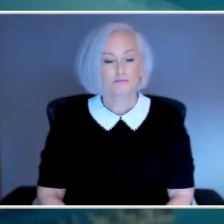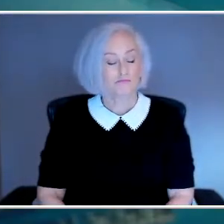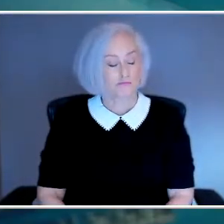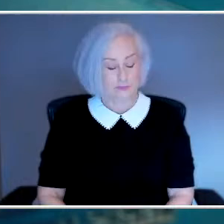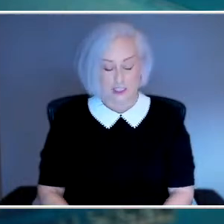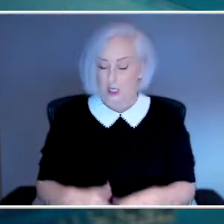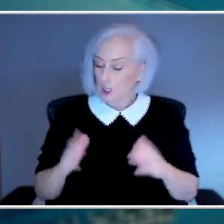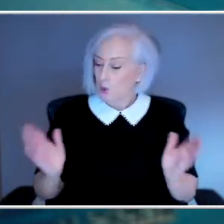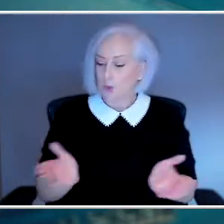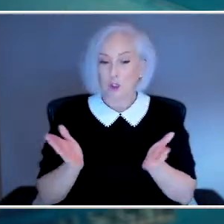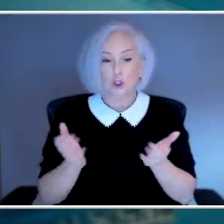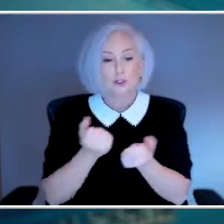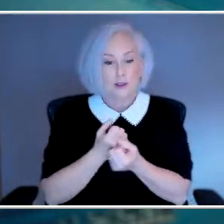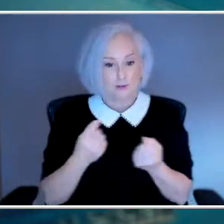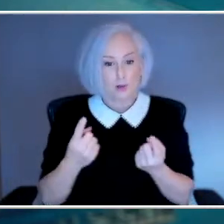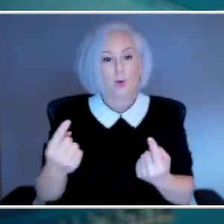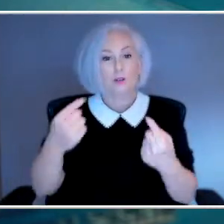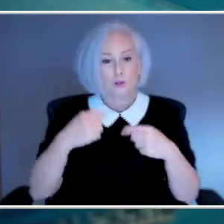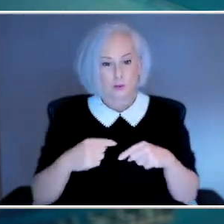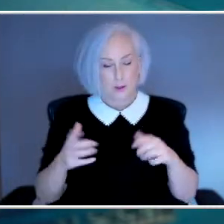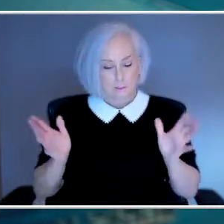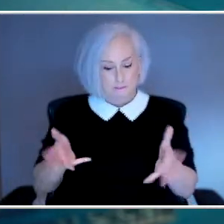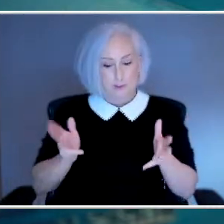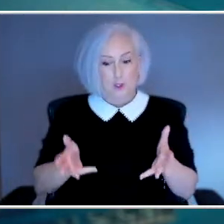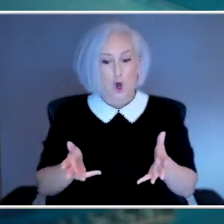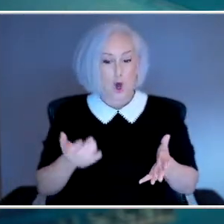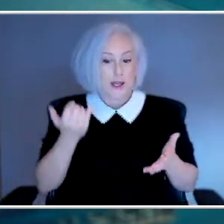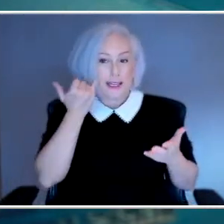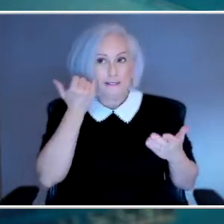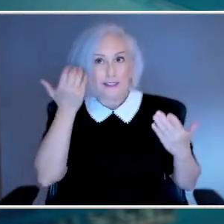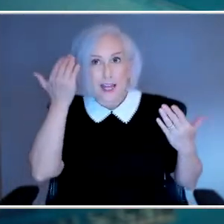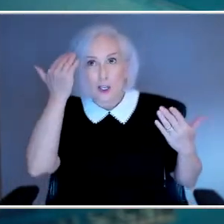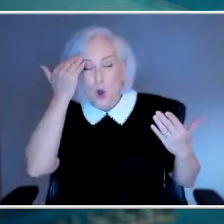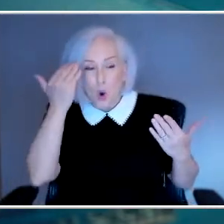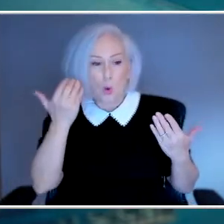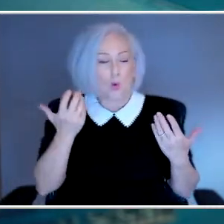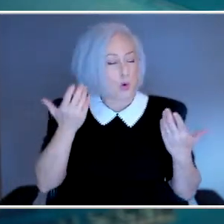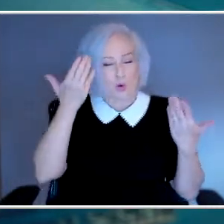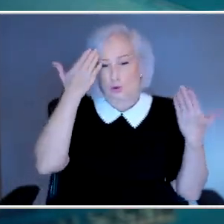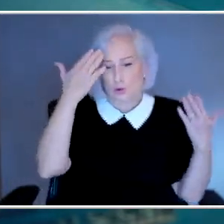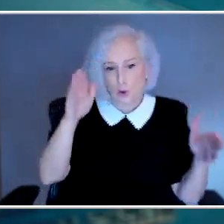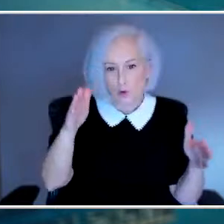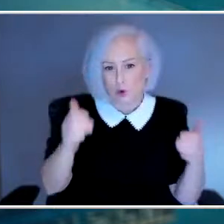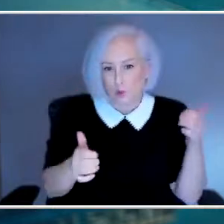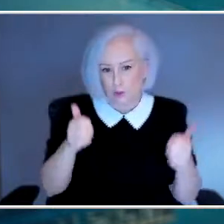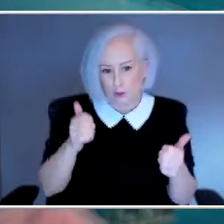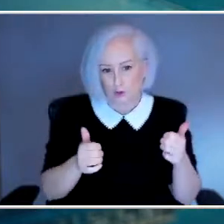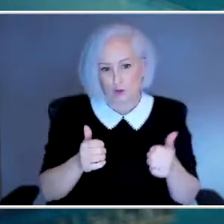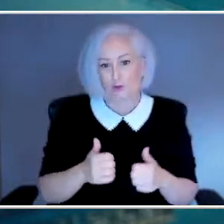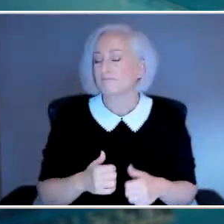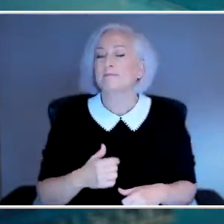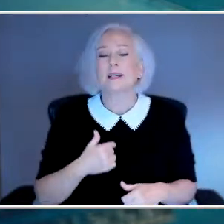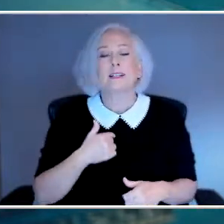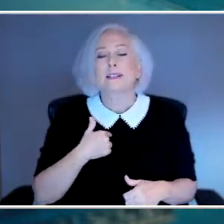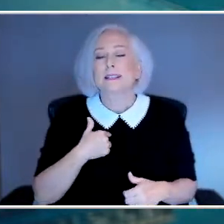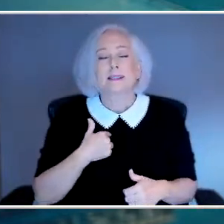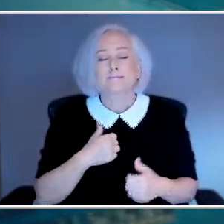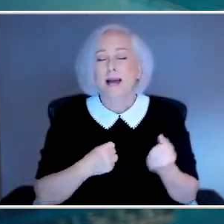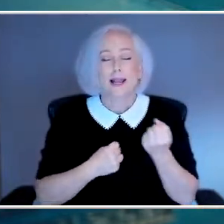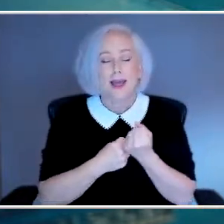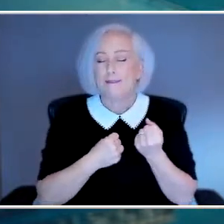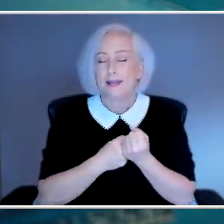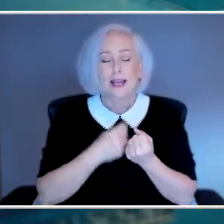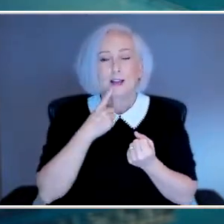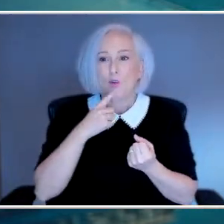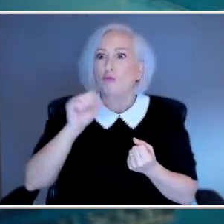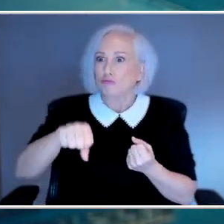us, even if they're not sure they want to do it. My job is not to try to advocate for you having surgery, but to give you the facts and the